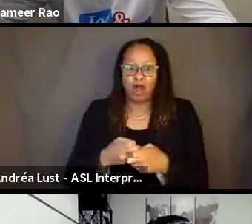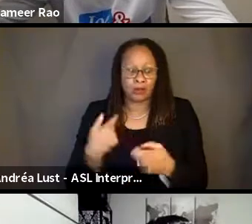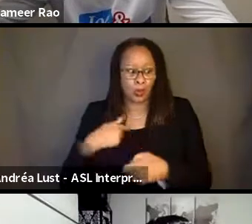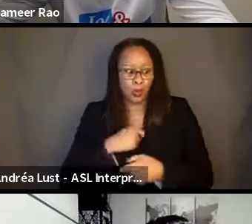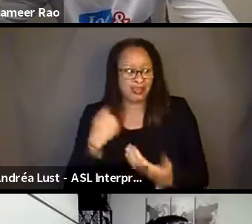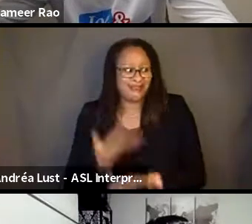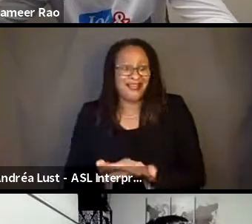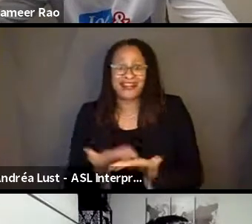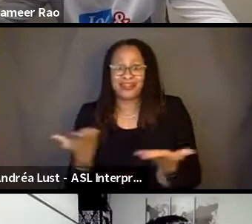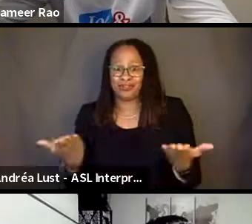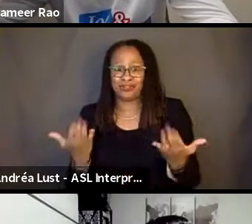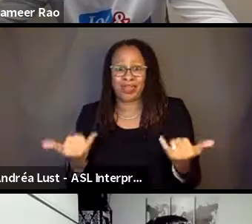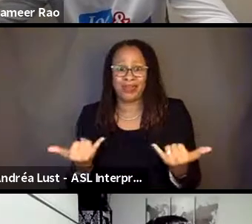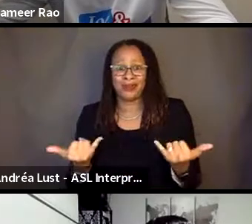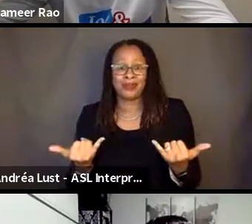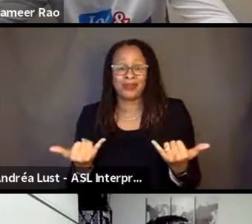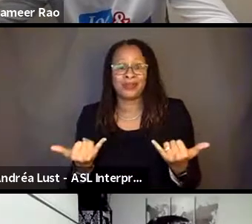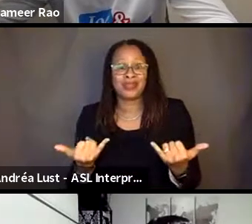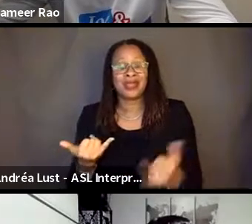got here.